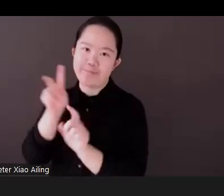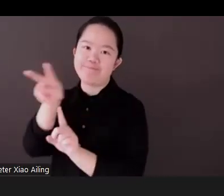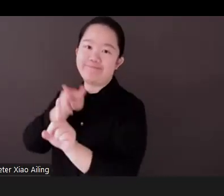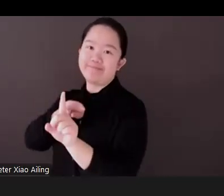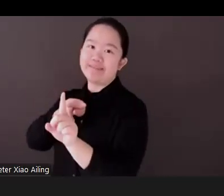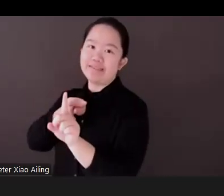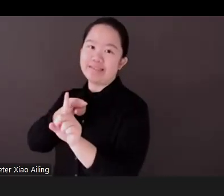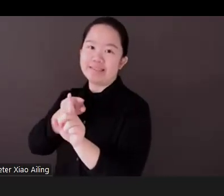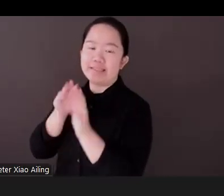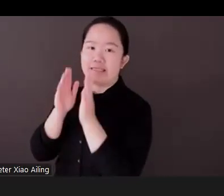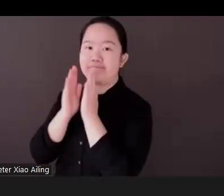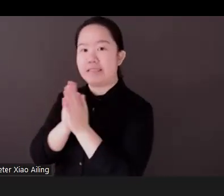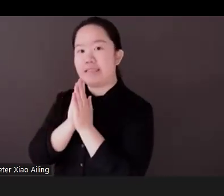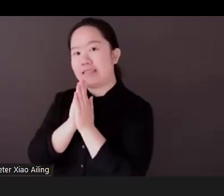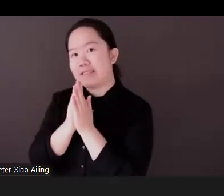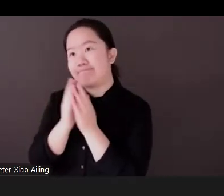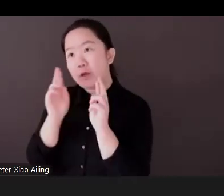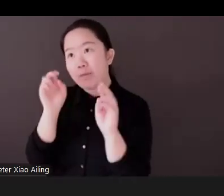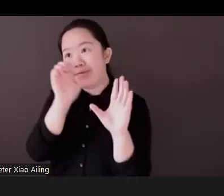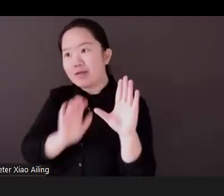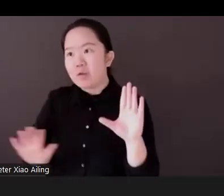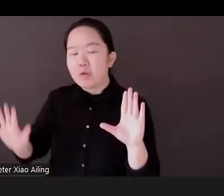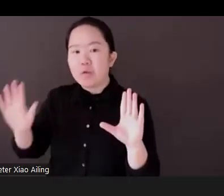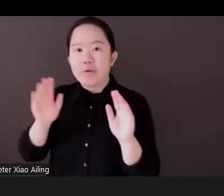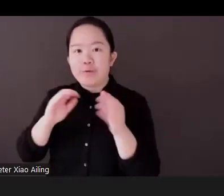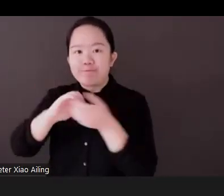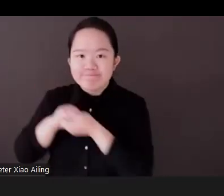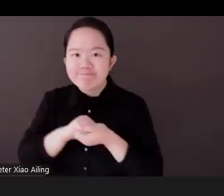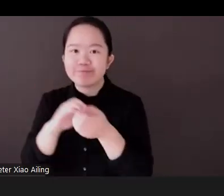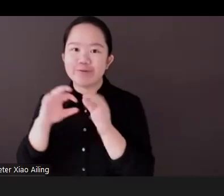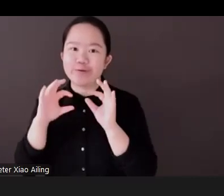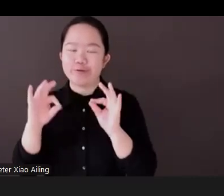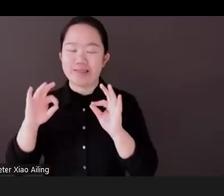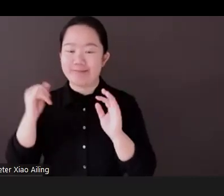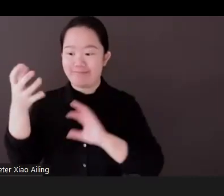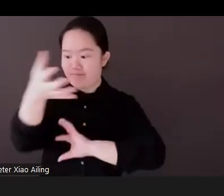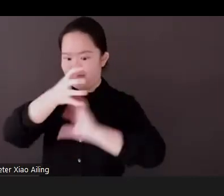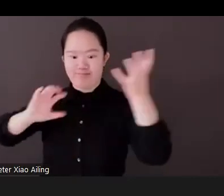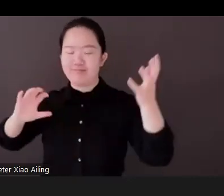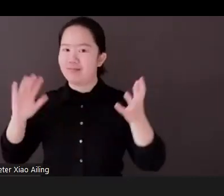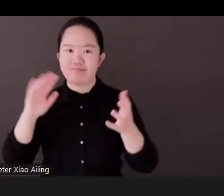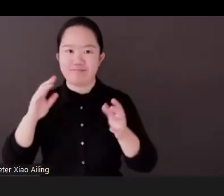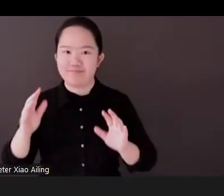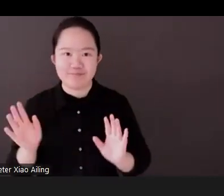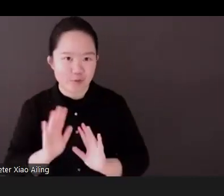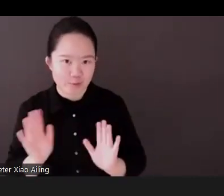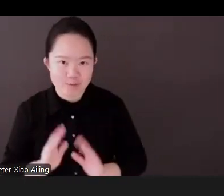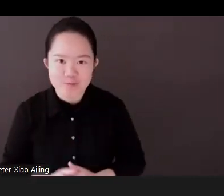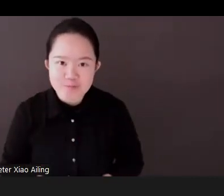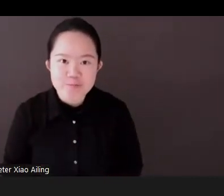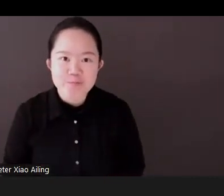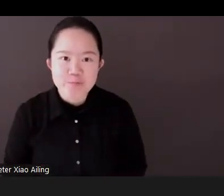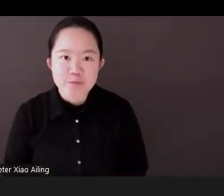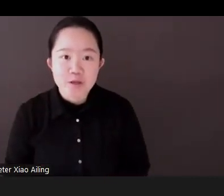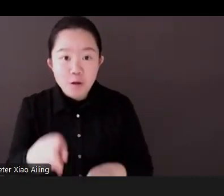Sina Musinelli from Italy. I just want to understand, you have two ways of being fined or checked. One is